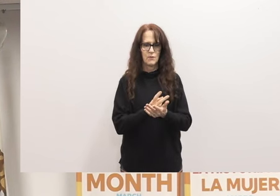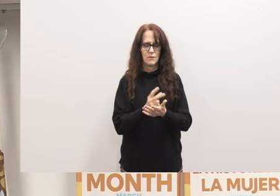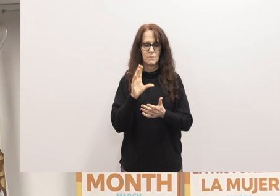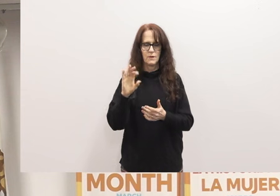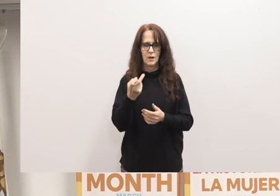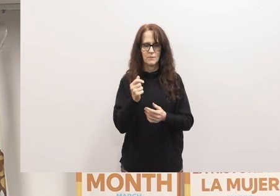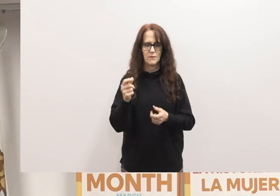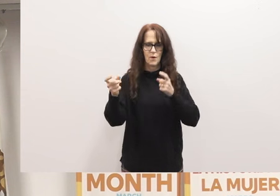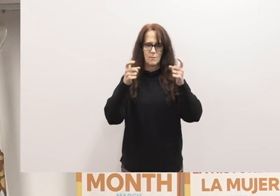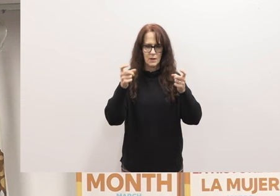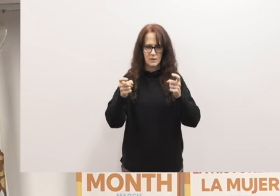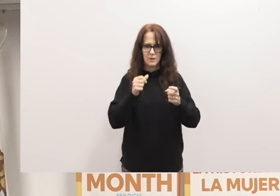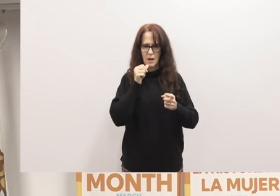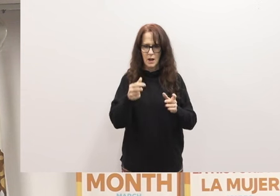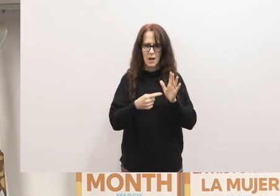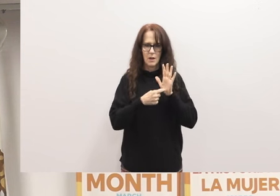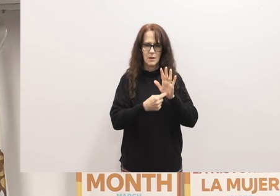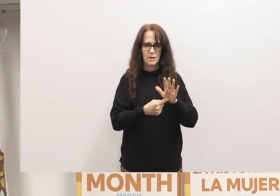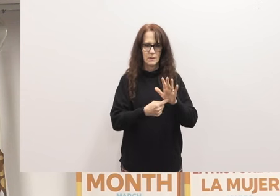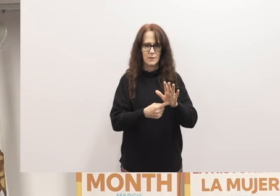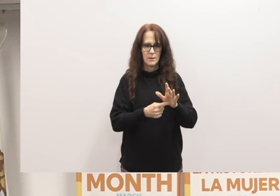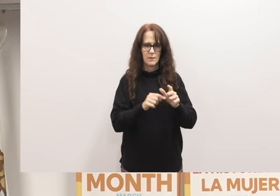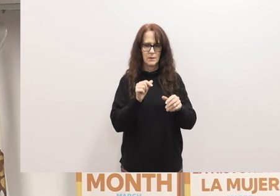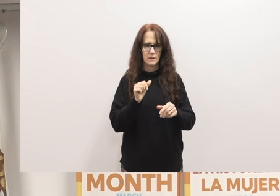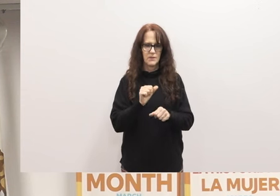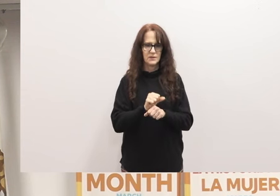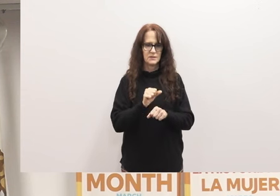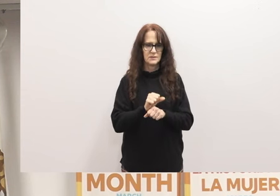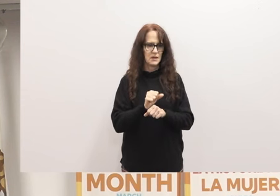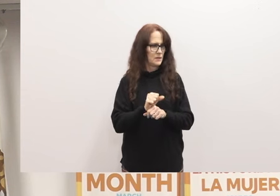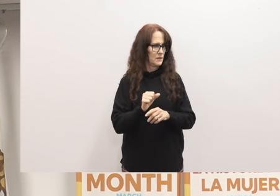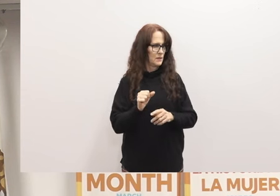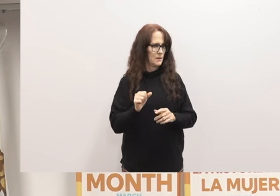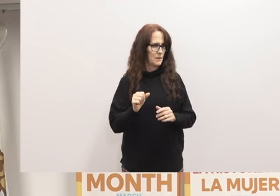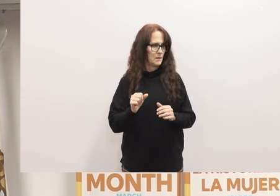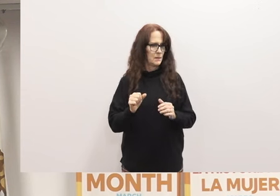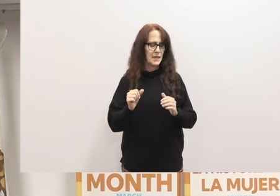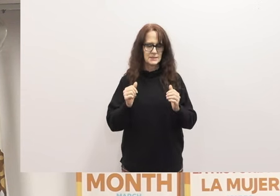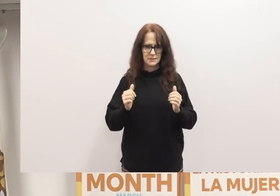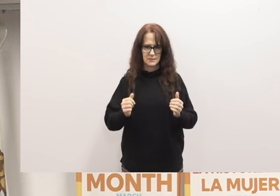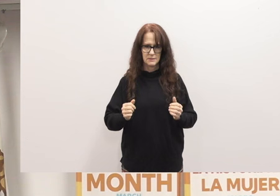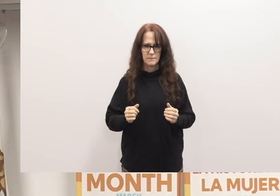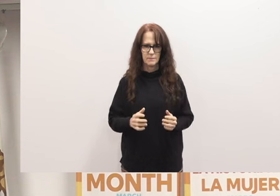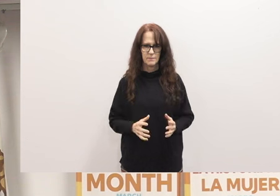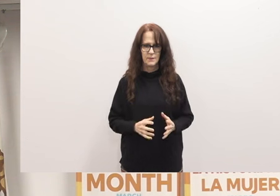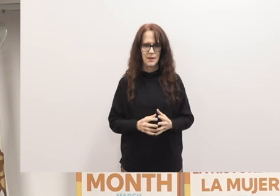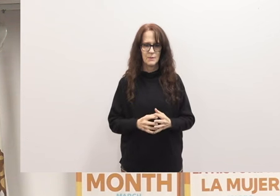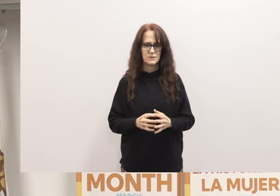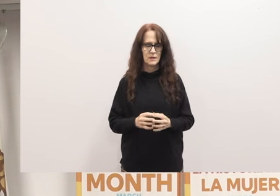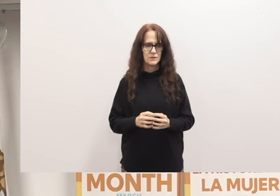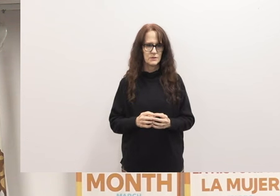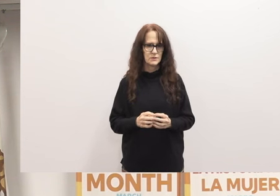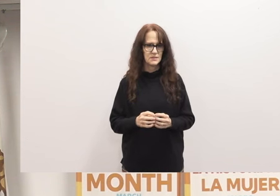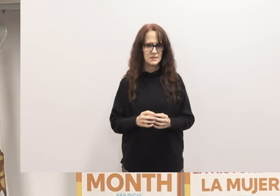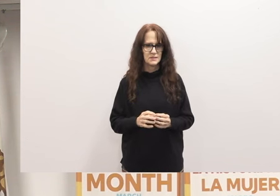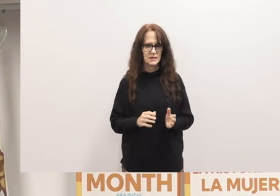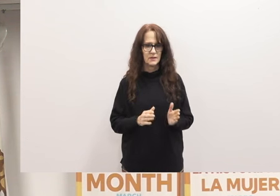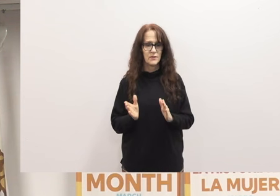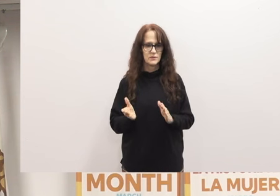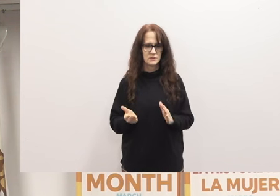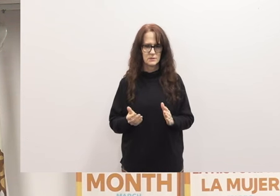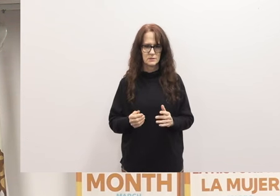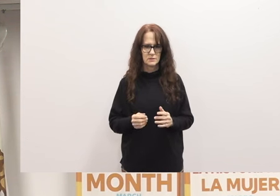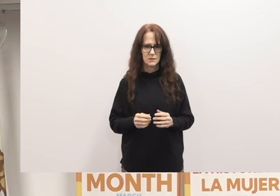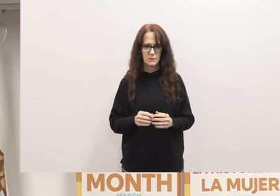for management and non-represented employees. Move approval. Second. Any discussion?